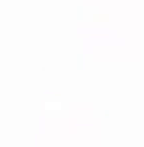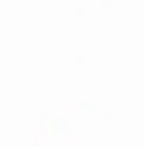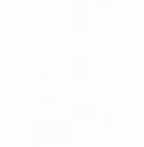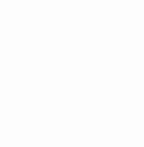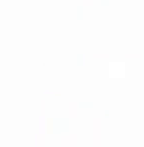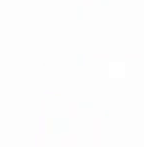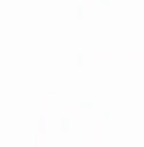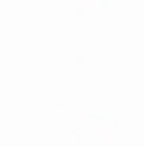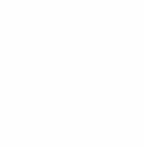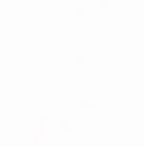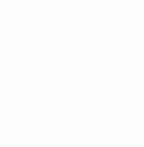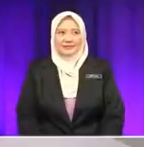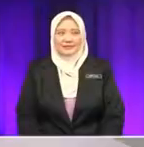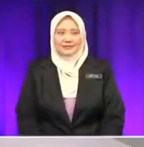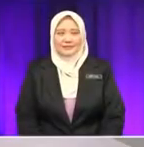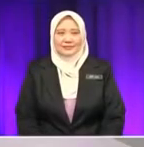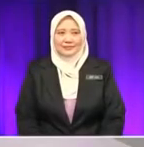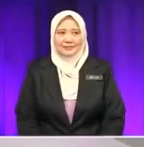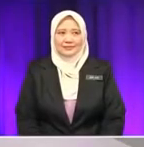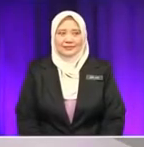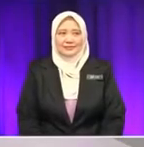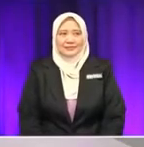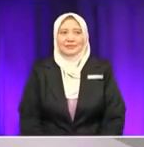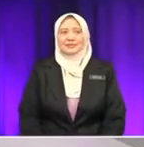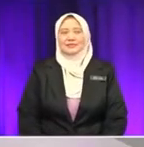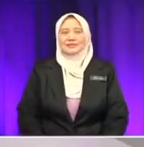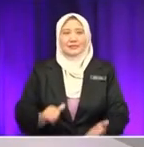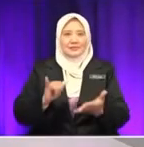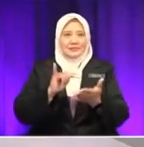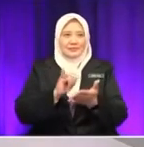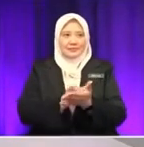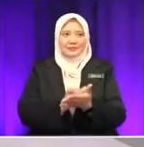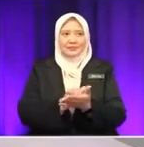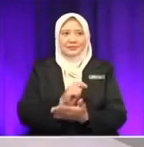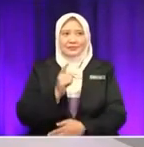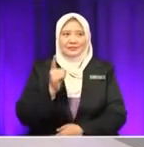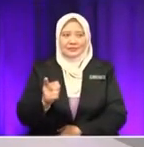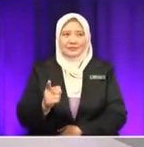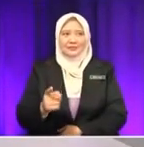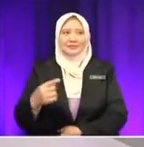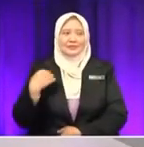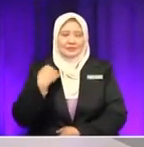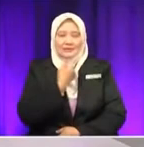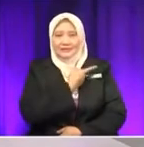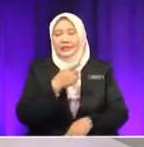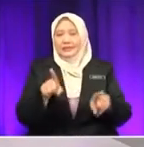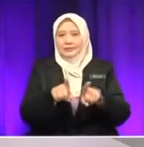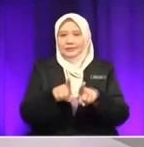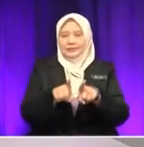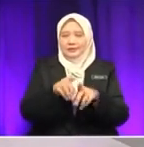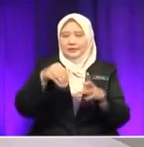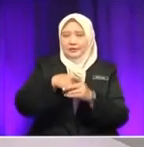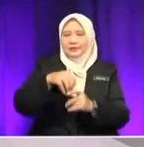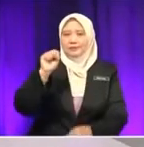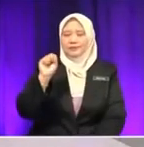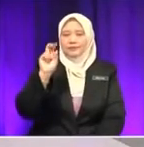Didik TV, KPM. Dare to Speak. That's pretty much what we're doing today together with Sukses SPM